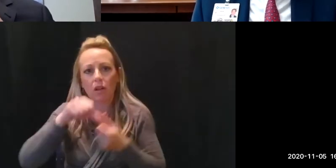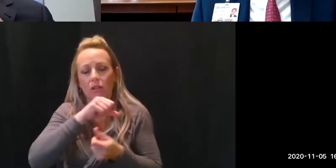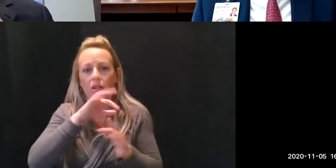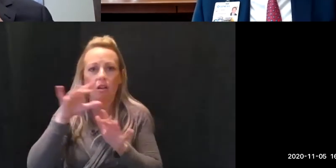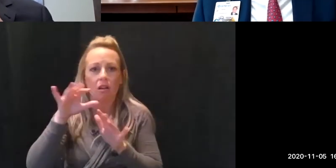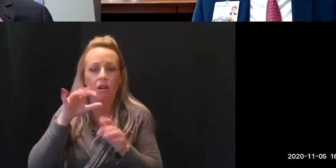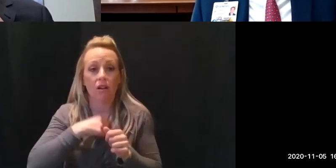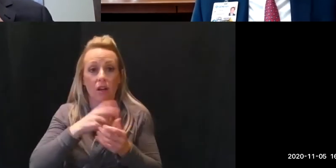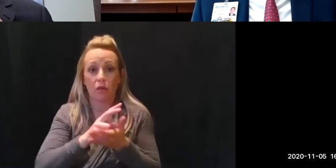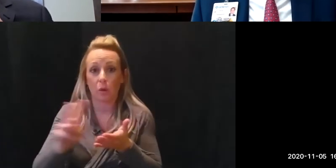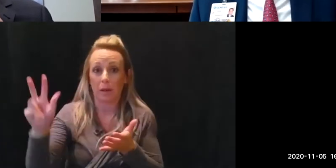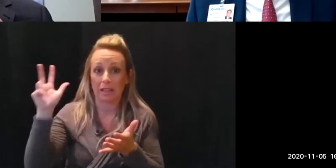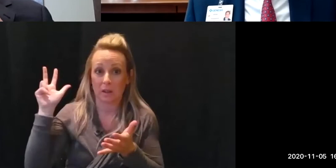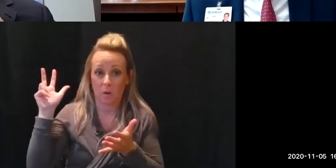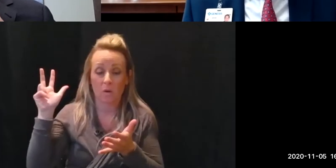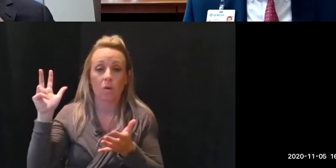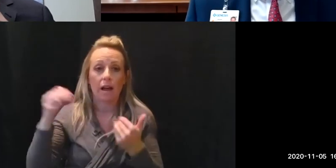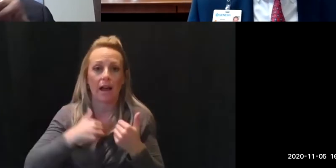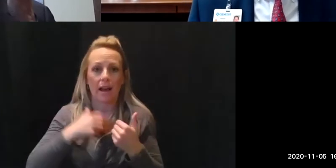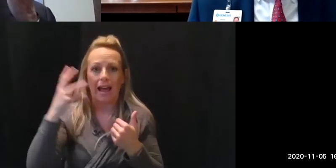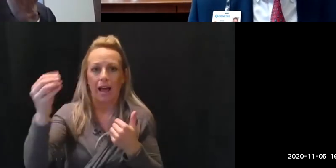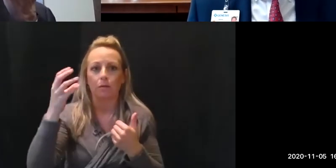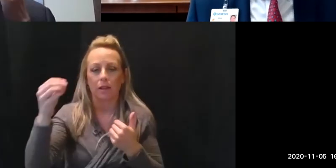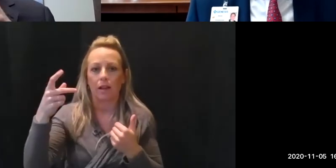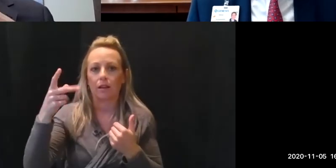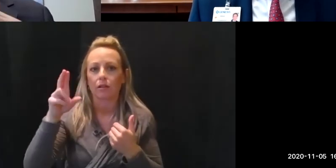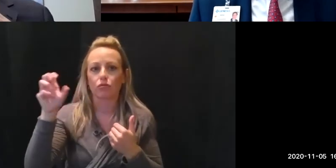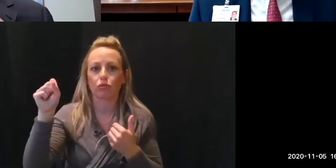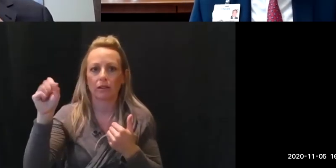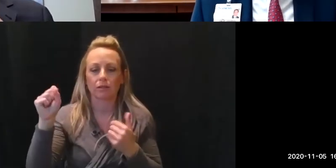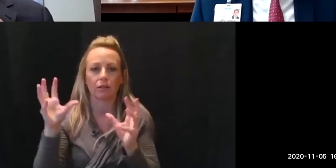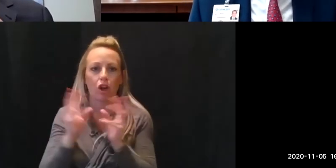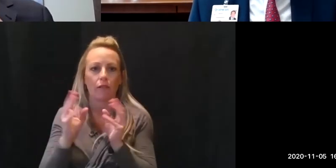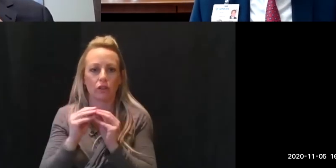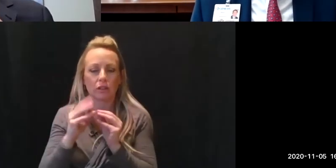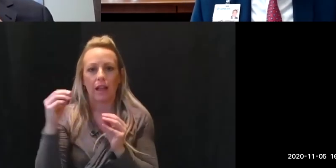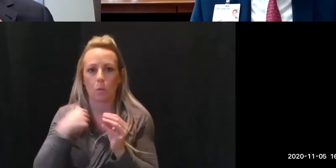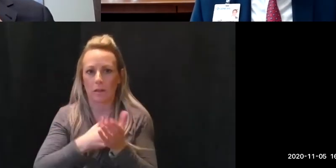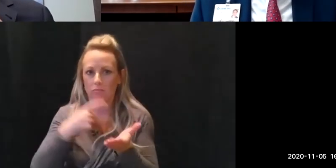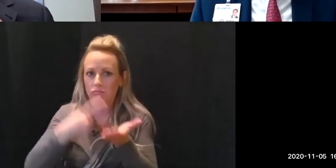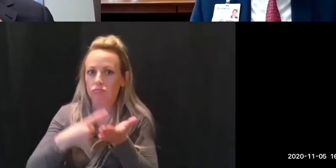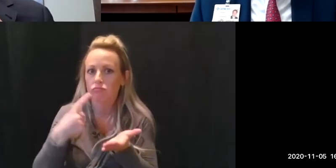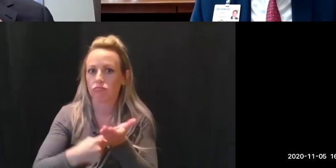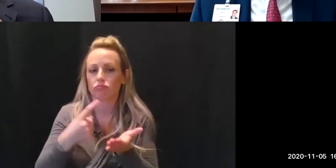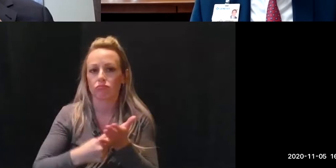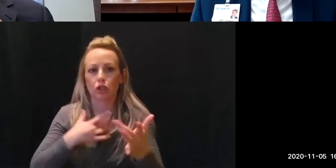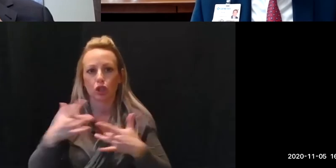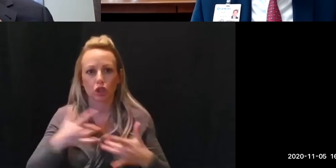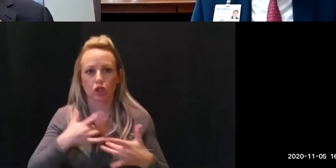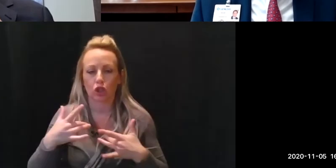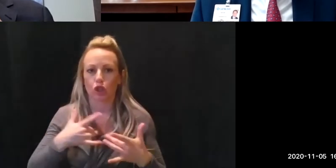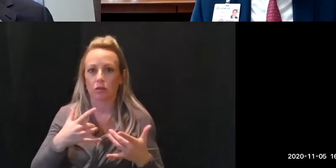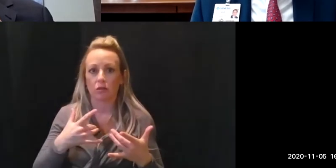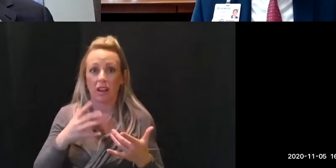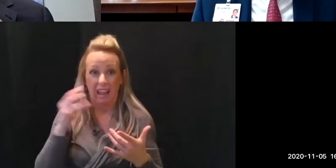an outdoor press conference that many of you were at, and we talked about a concern that we felt was coming. It is